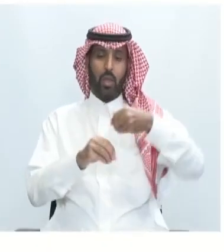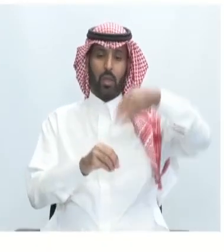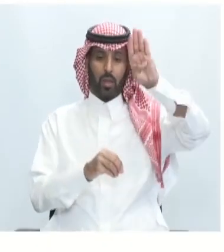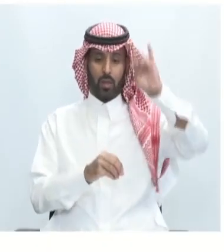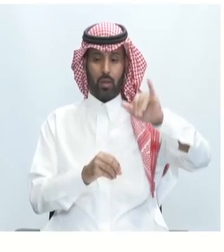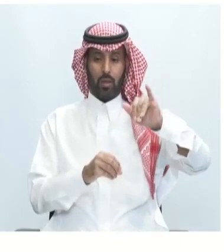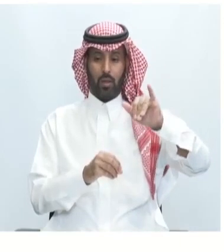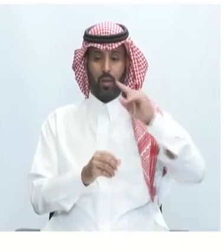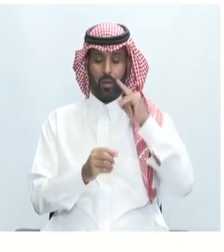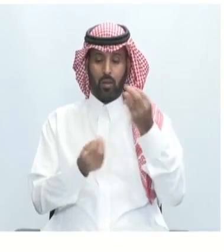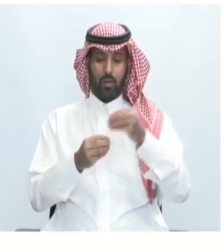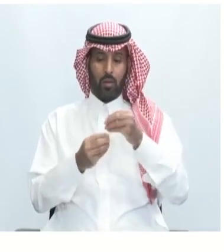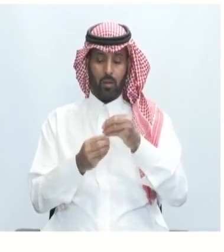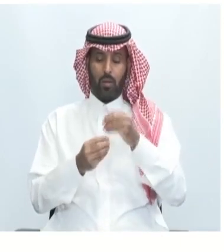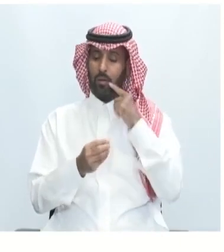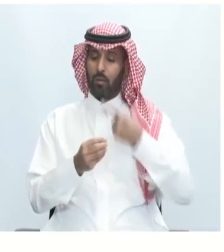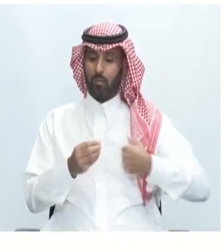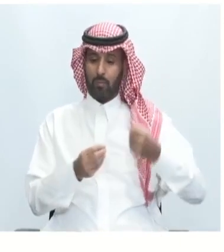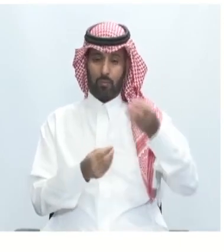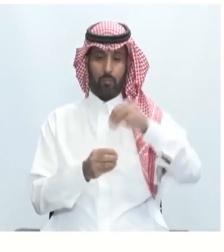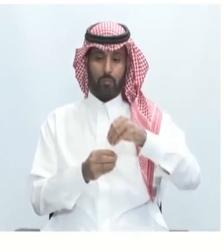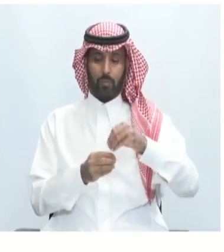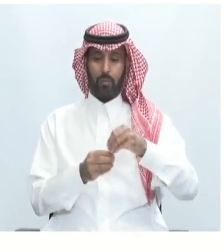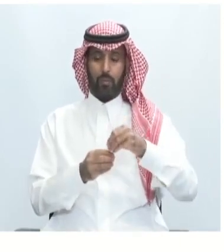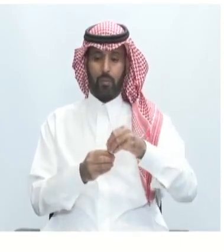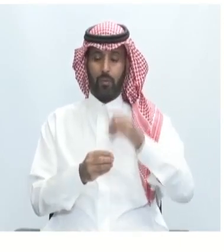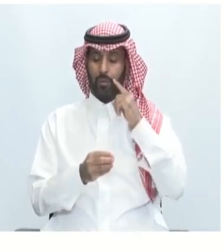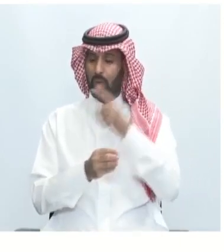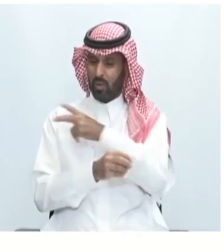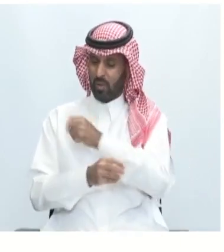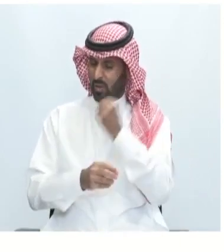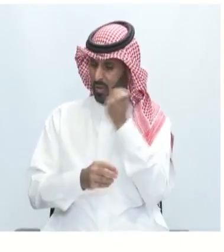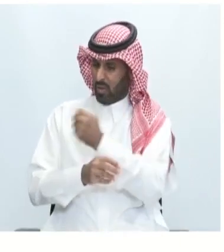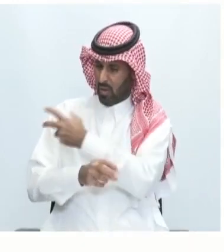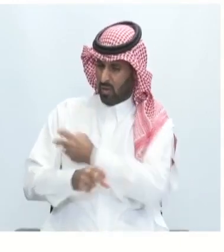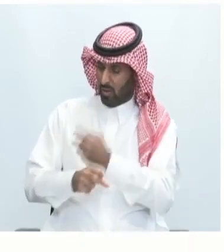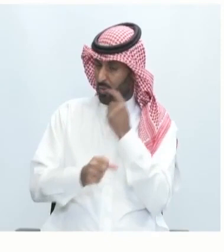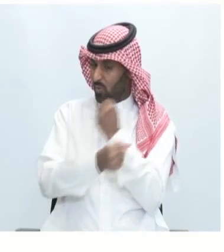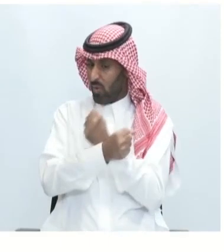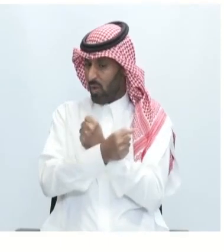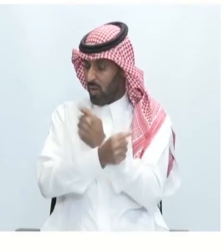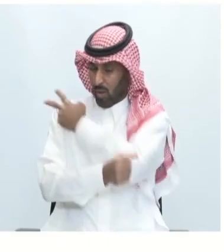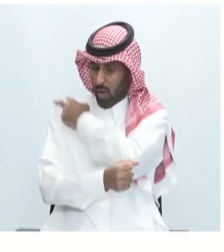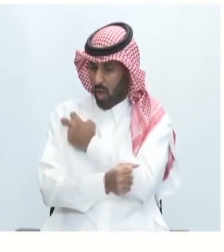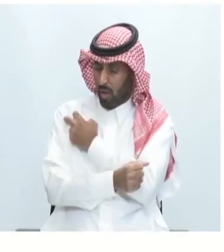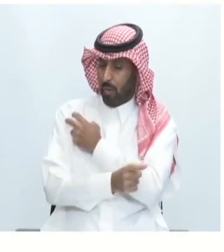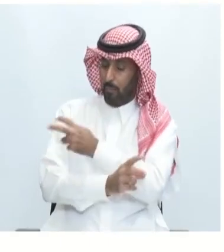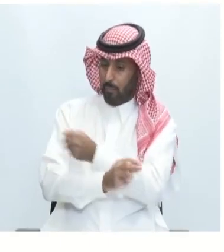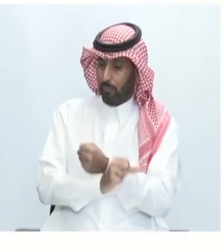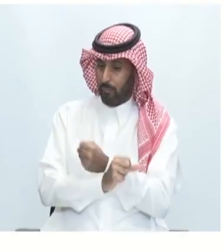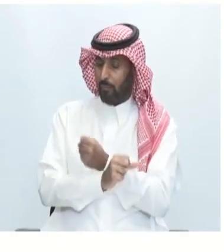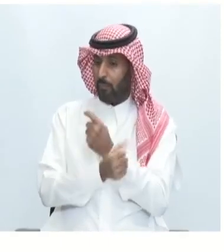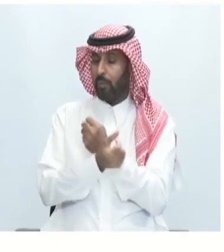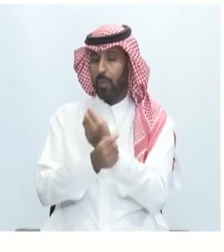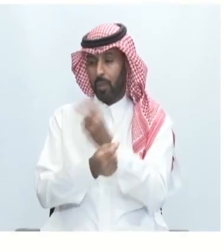by, and then you could put the name. For example, the burglar was arrested by the police. If you want to